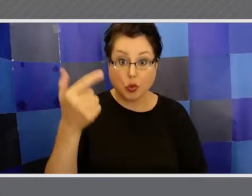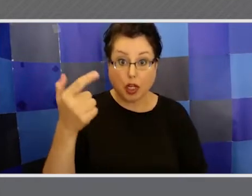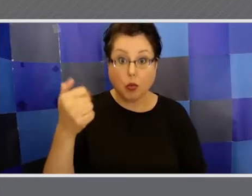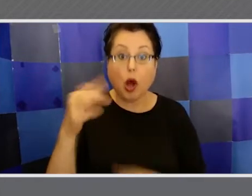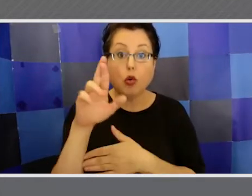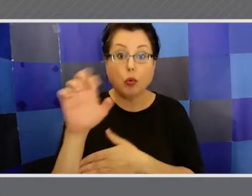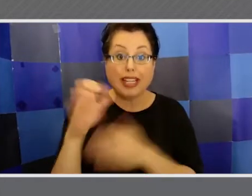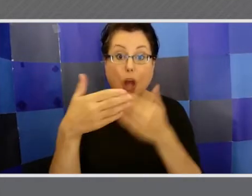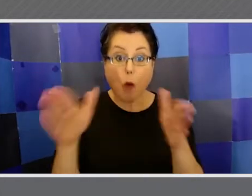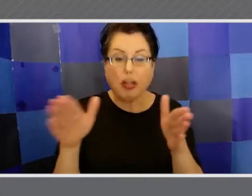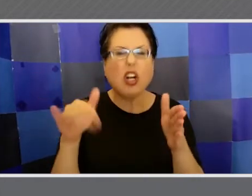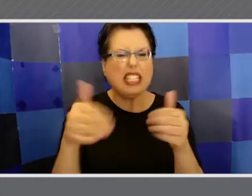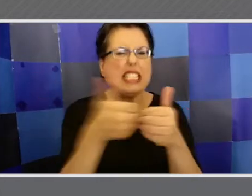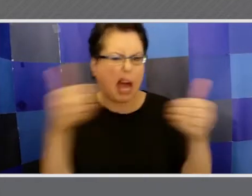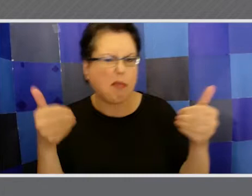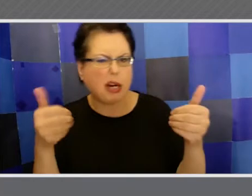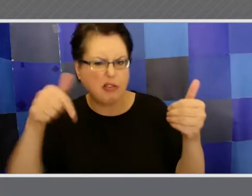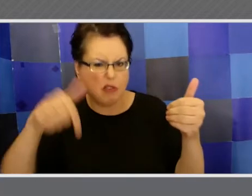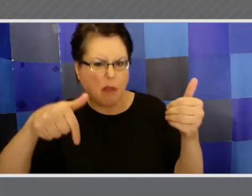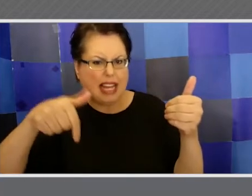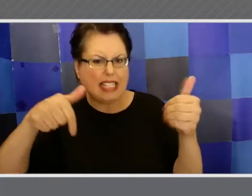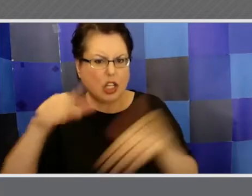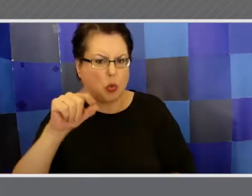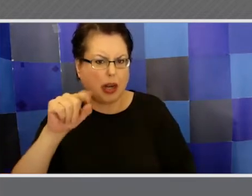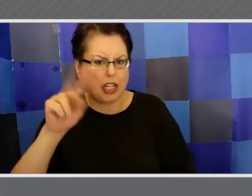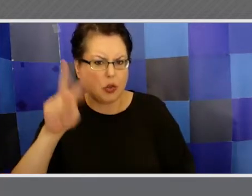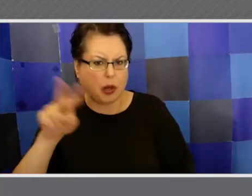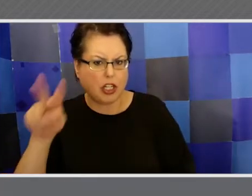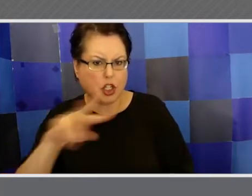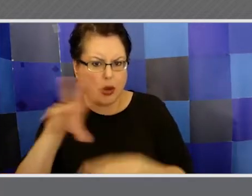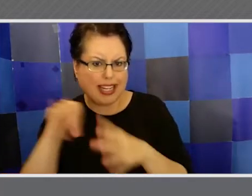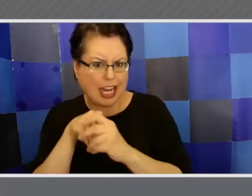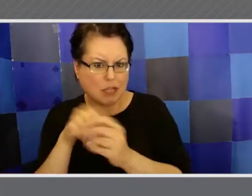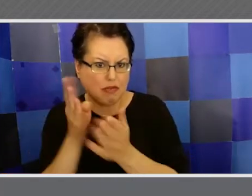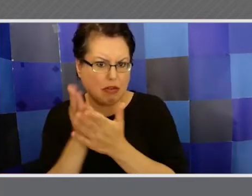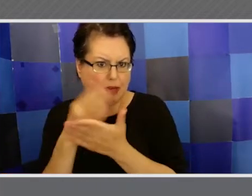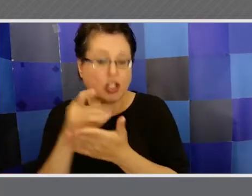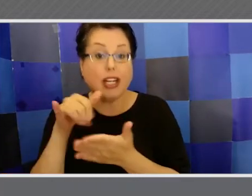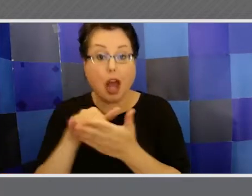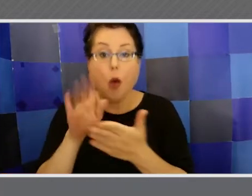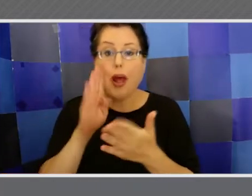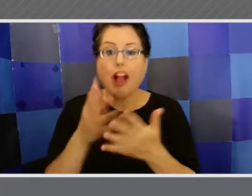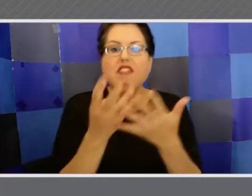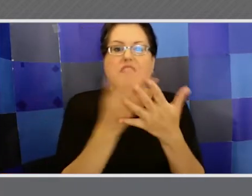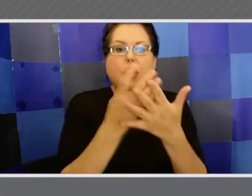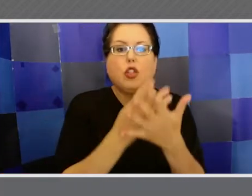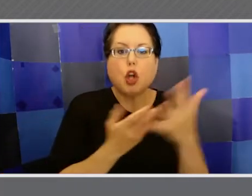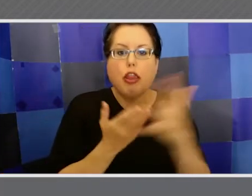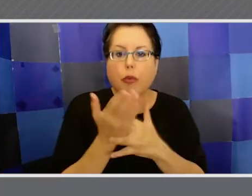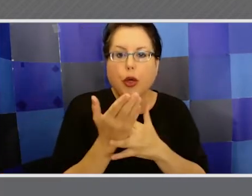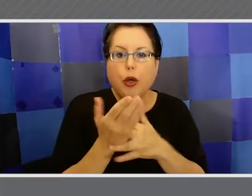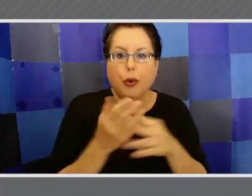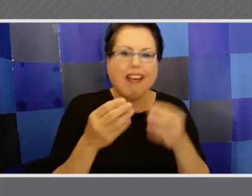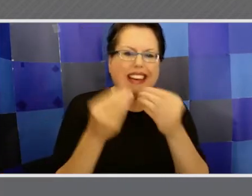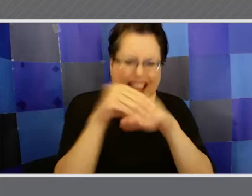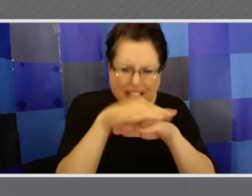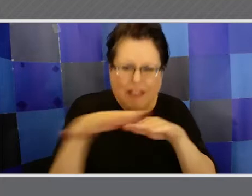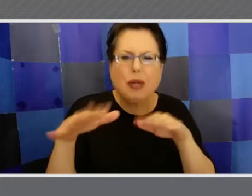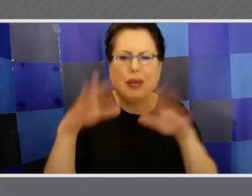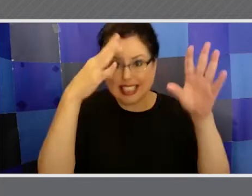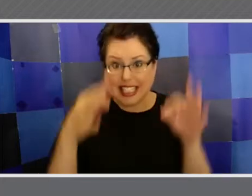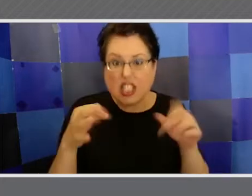this 22 budget engagement. They will filter through and influence decisions, but this current